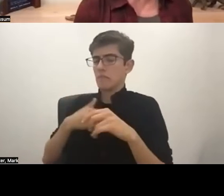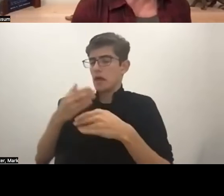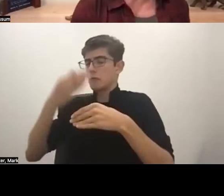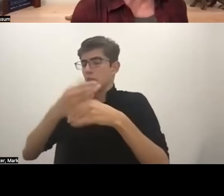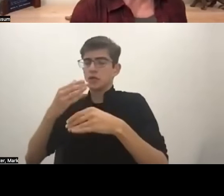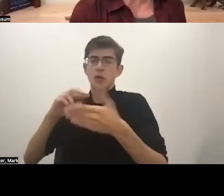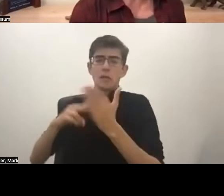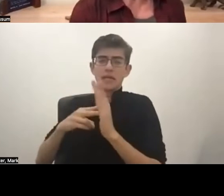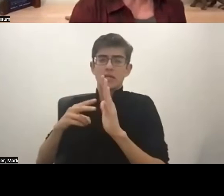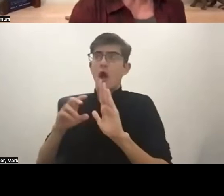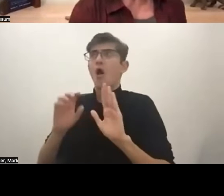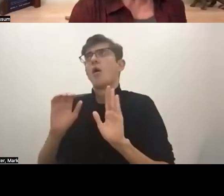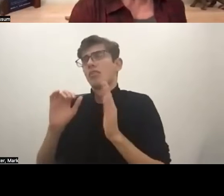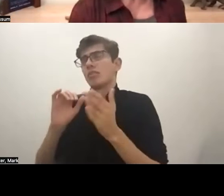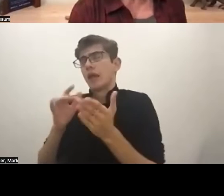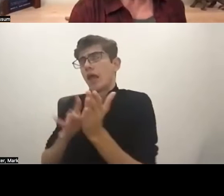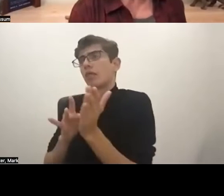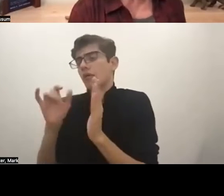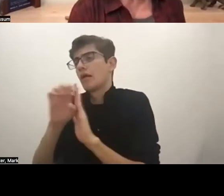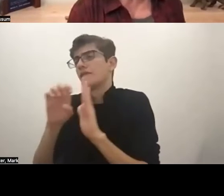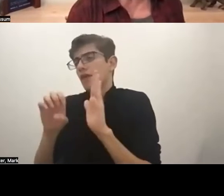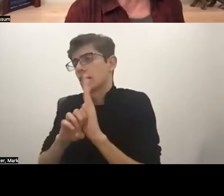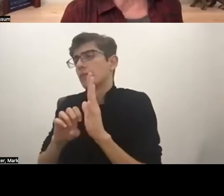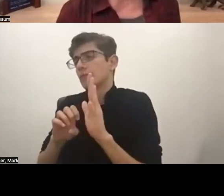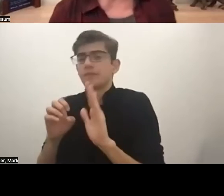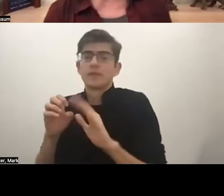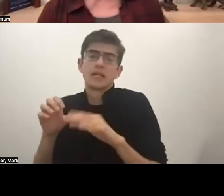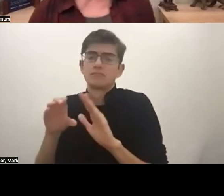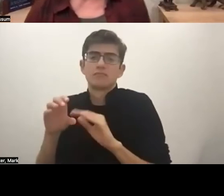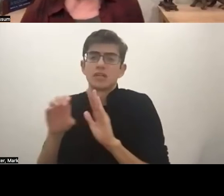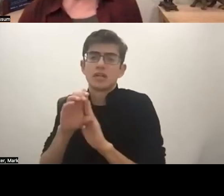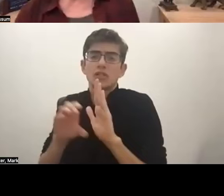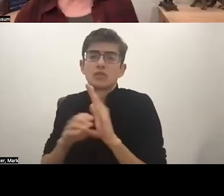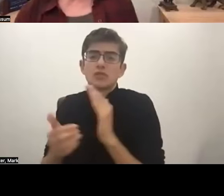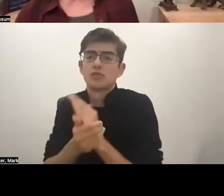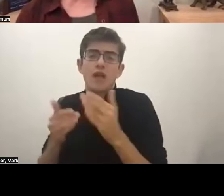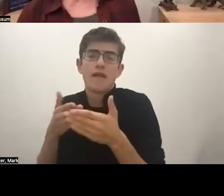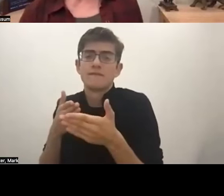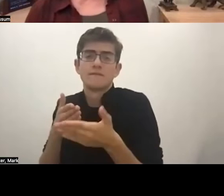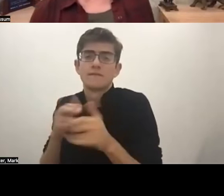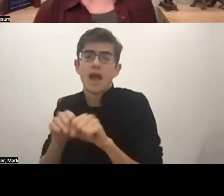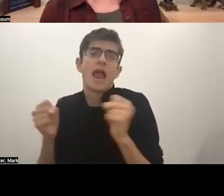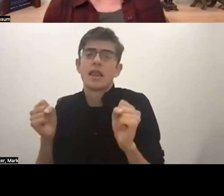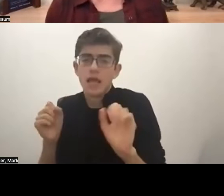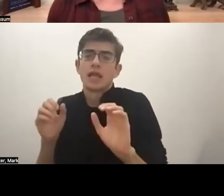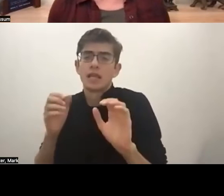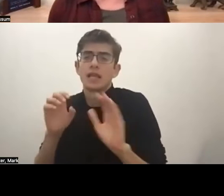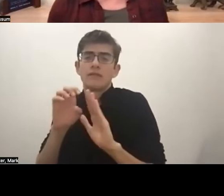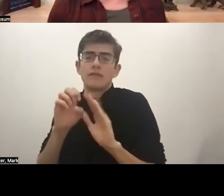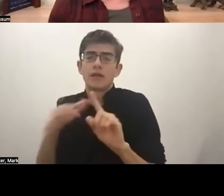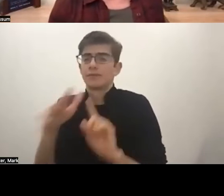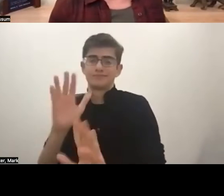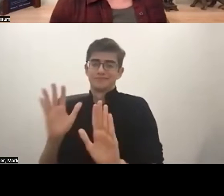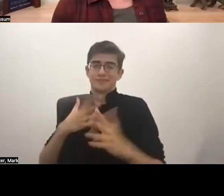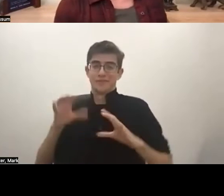in mind when they came up with this tool. So I would say that, if we use it from a community community lawyering